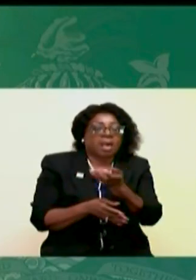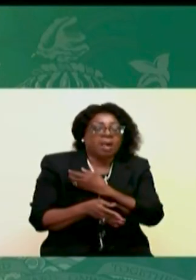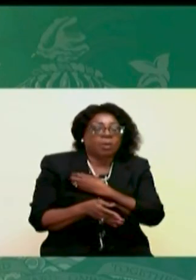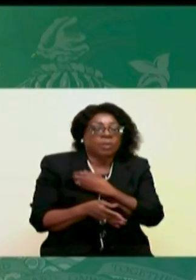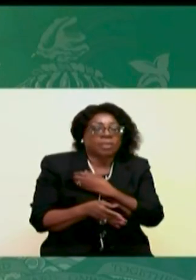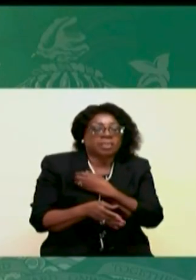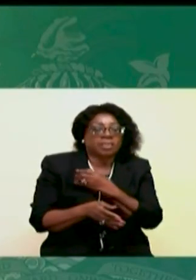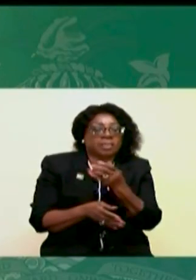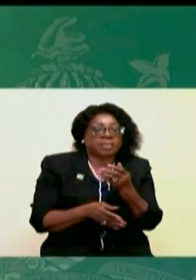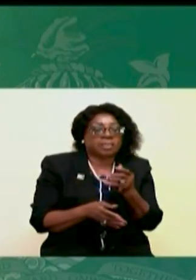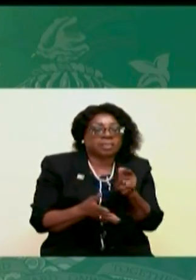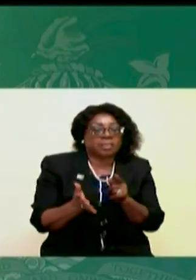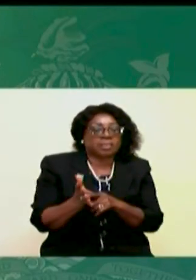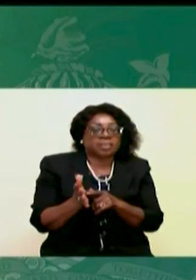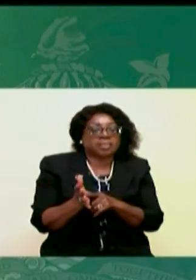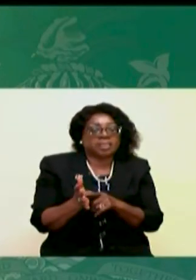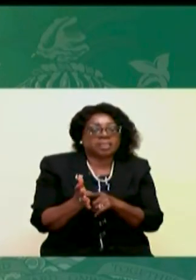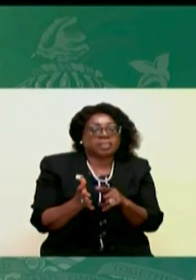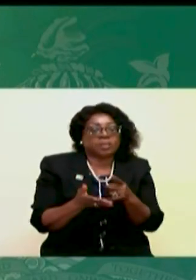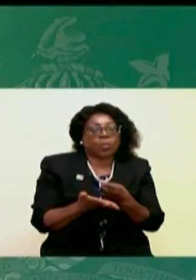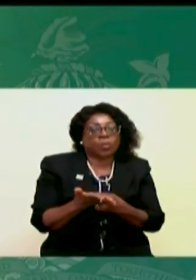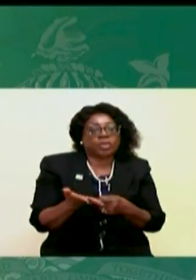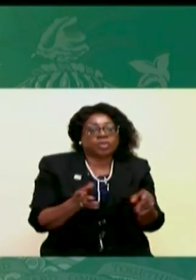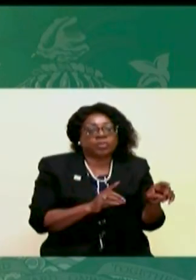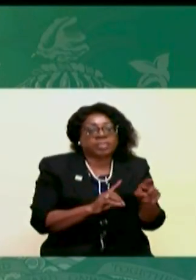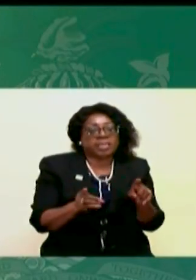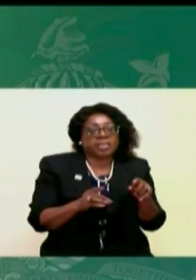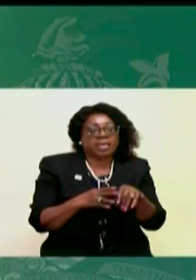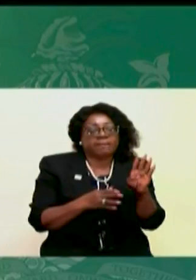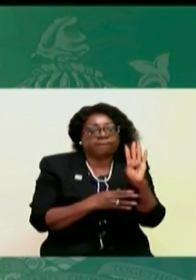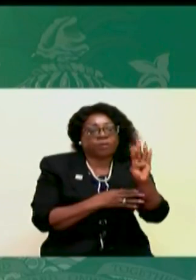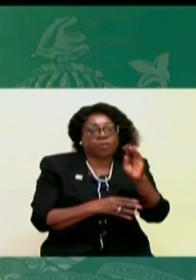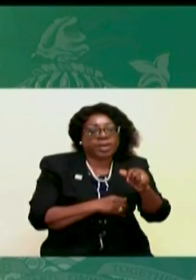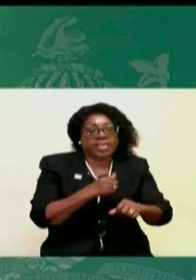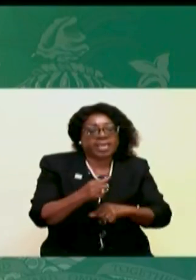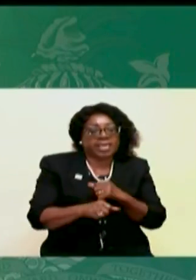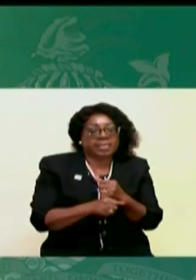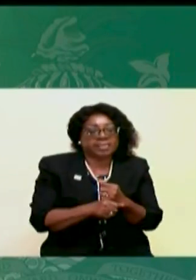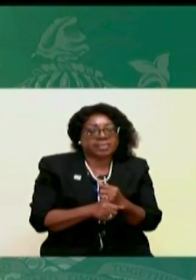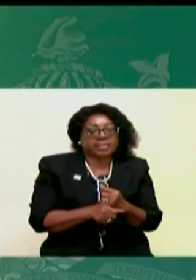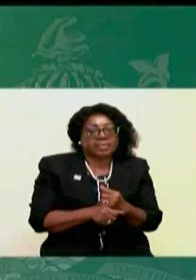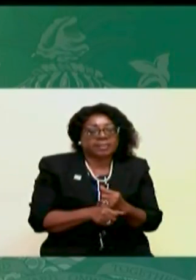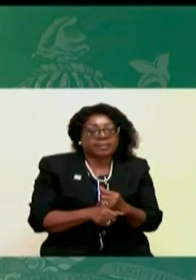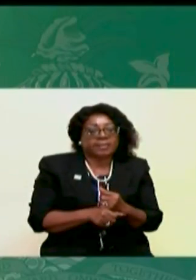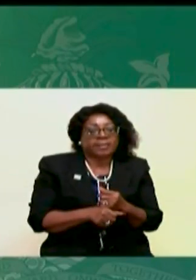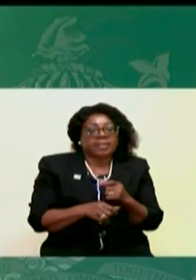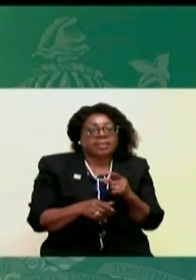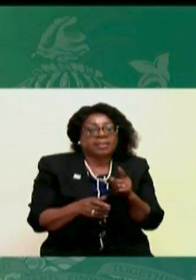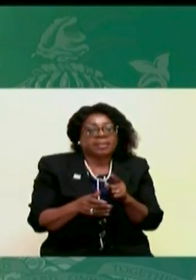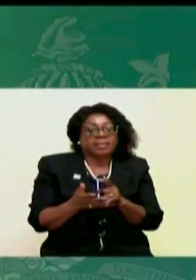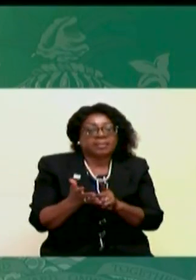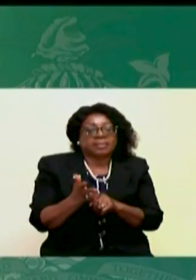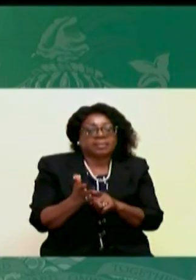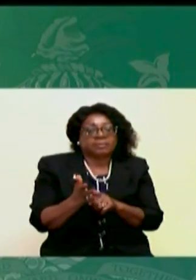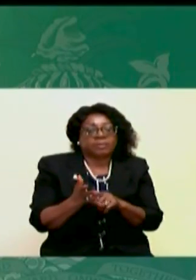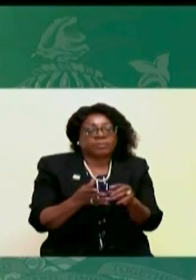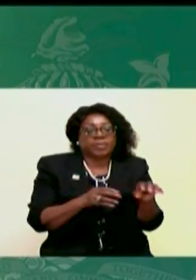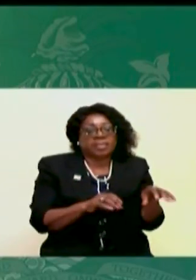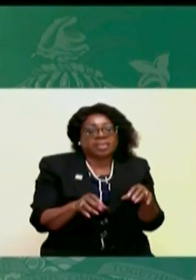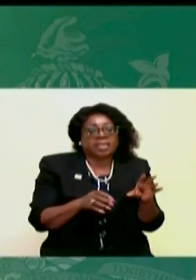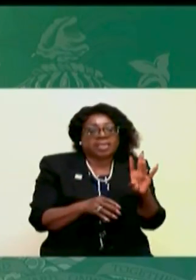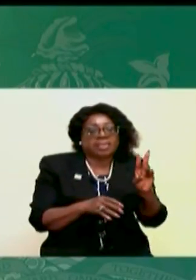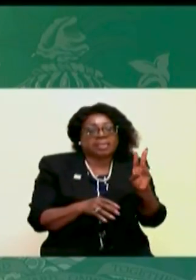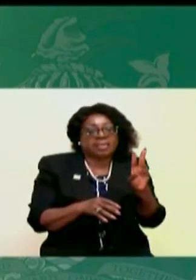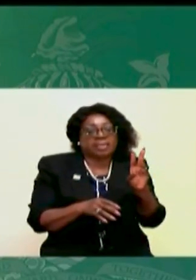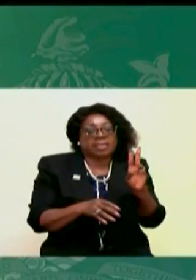This is yours, by the way. This is what you did in 4 years. This is what you did in 4 years. This we did in 60 years. This